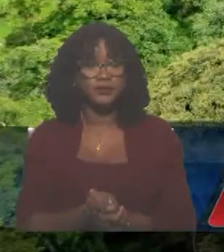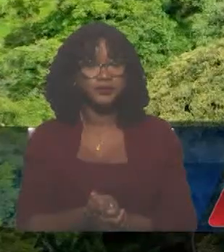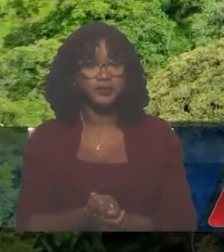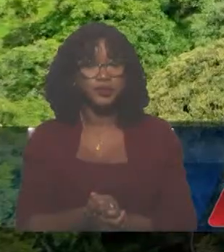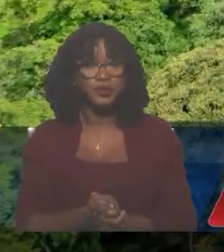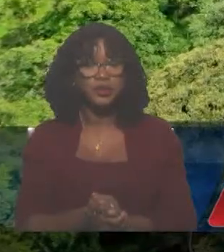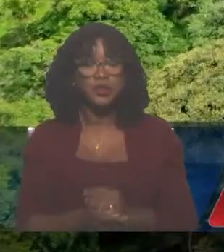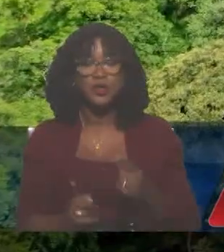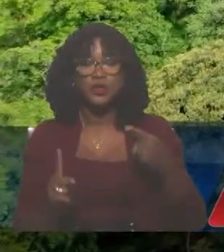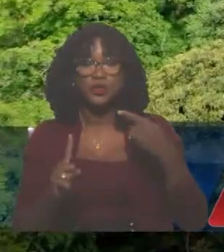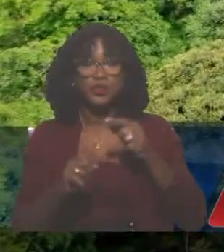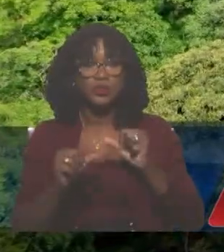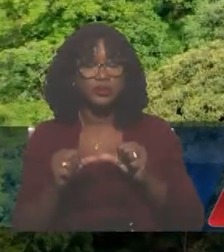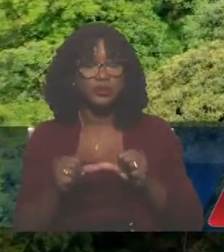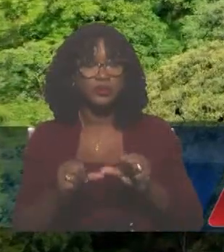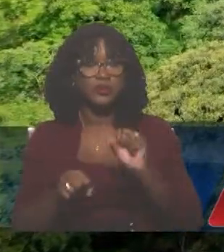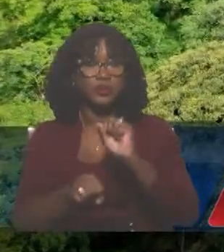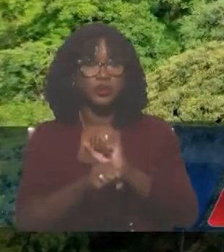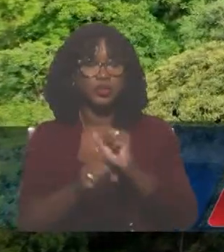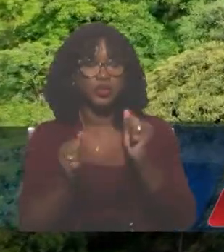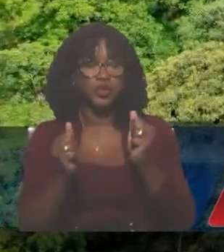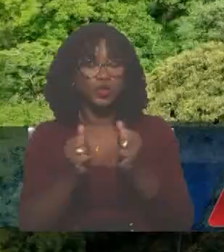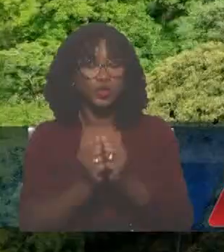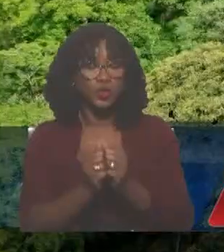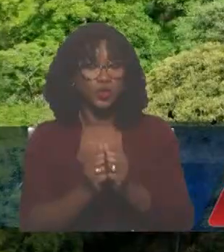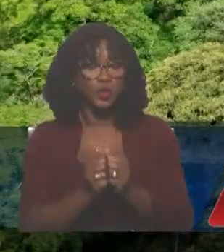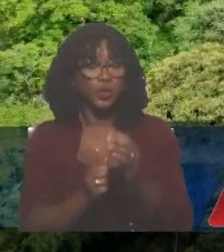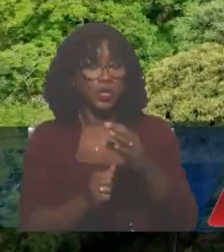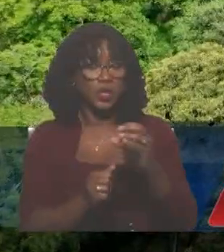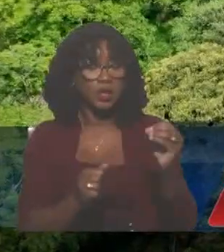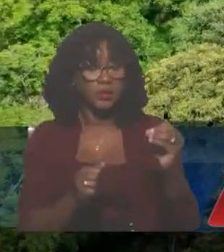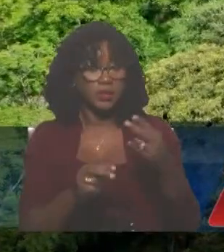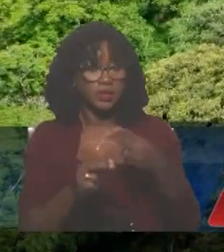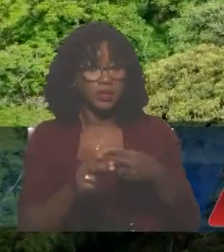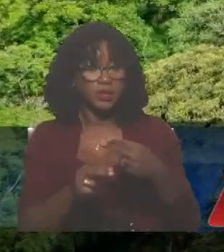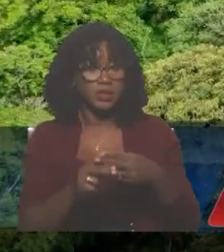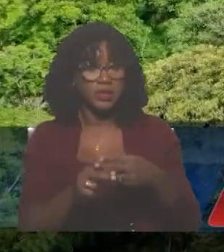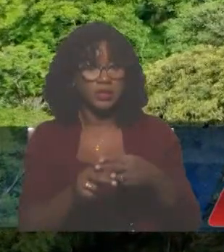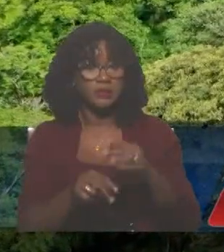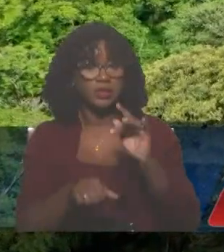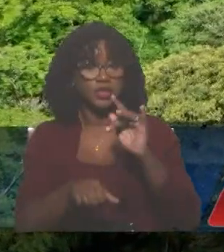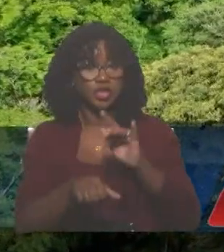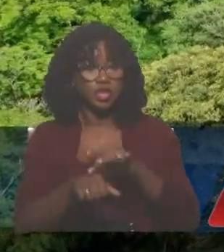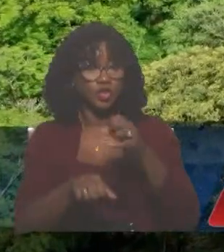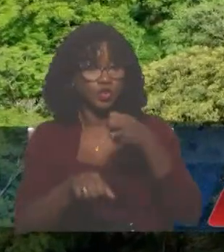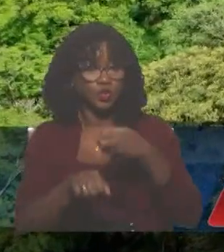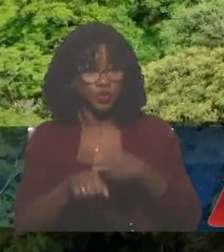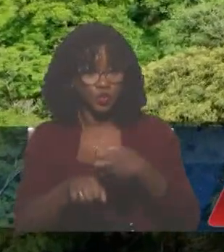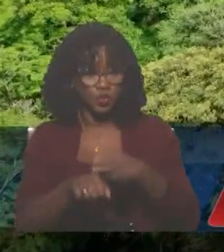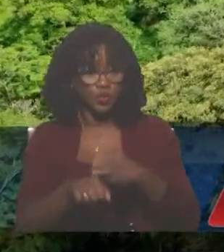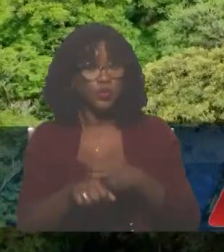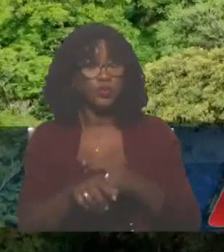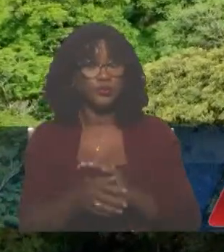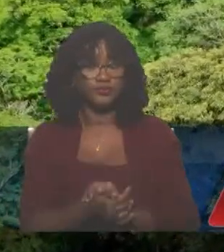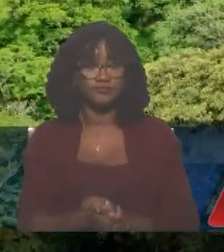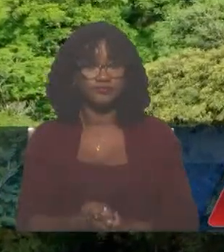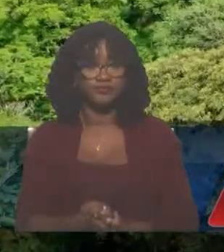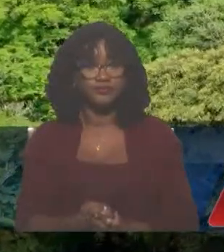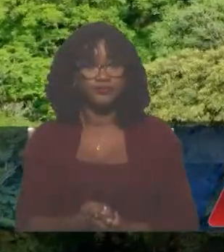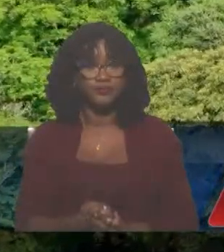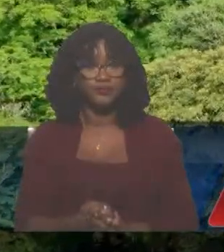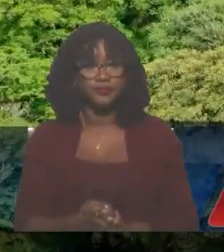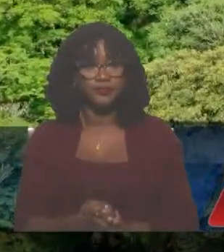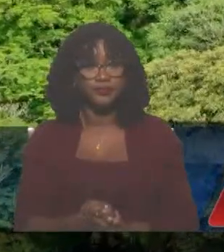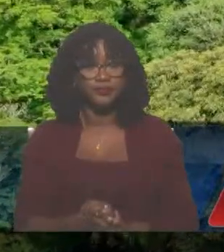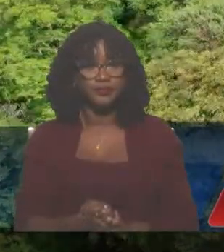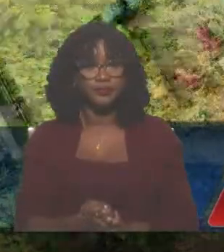stated its intention to continue working with Touchstone and other operators to support the development of the energy sector in Trinidad and Tobago.